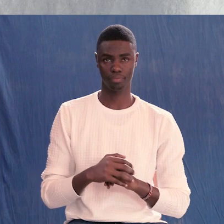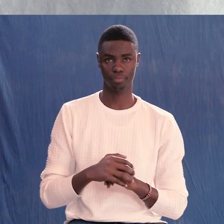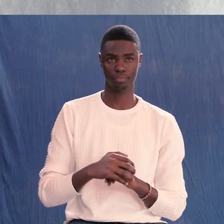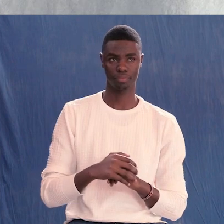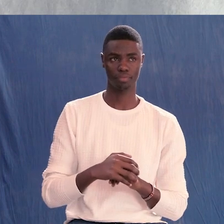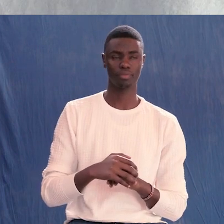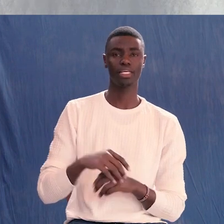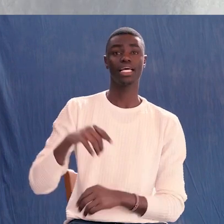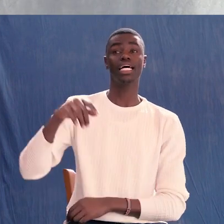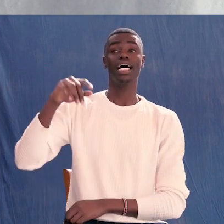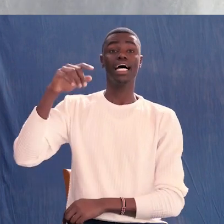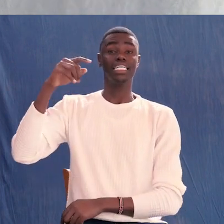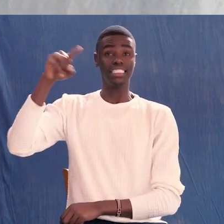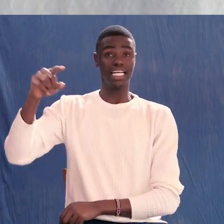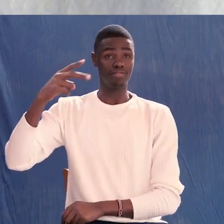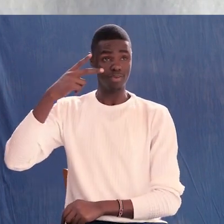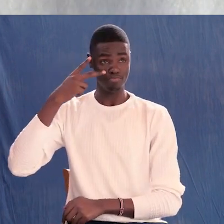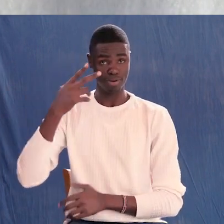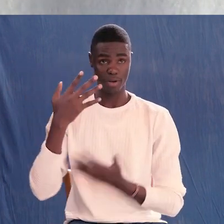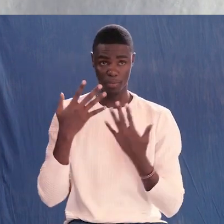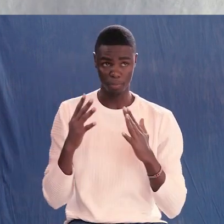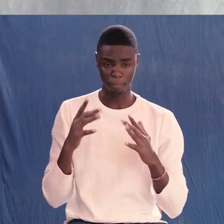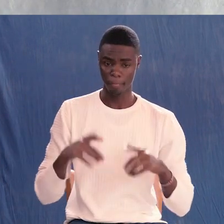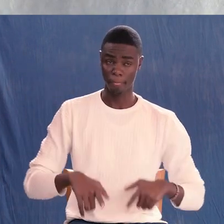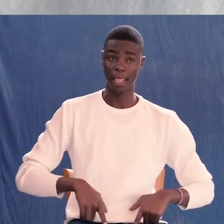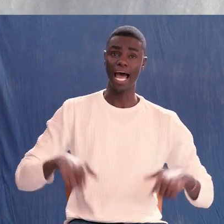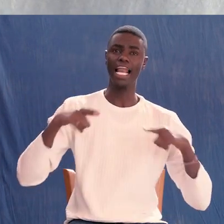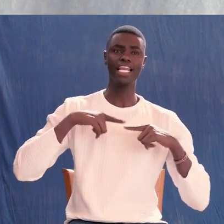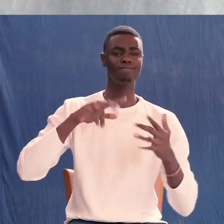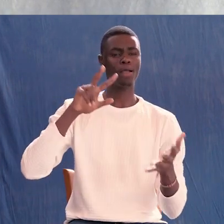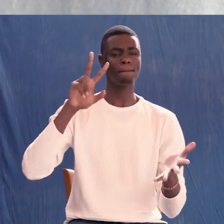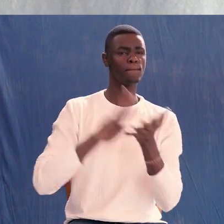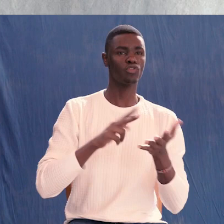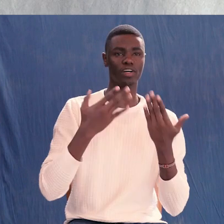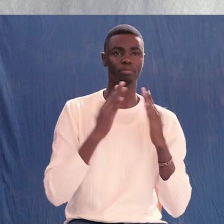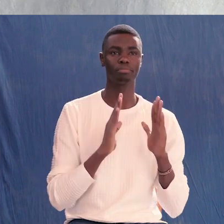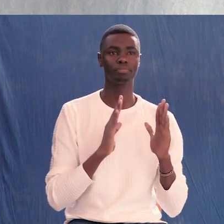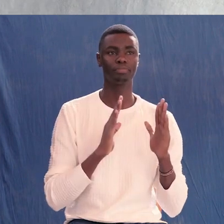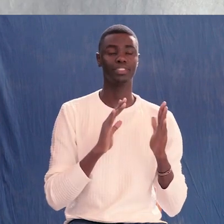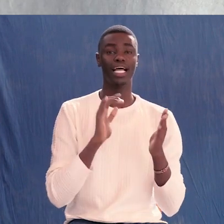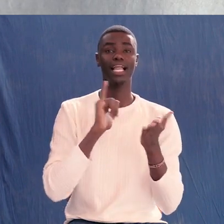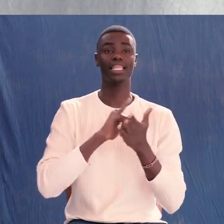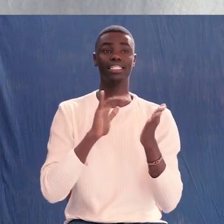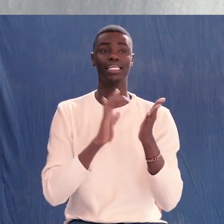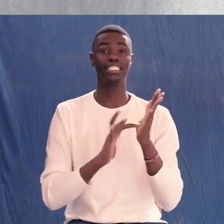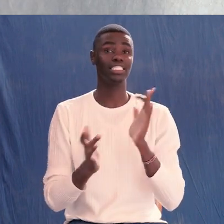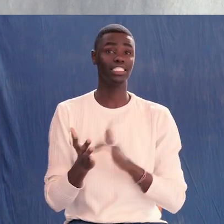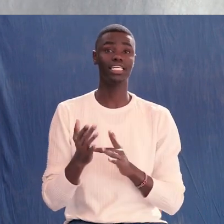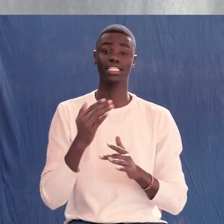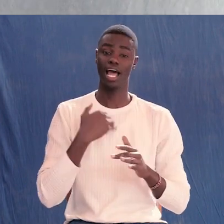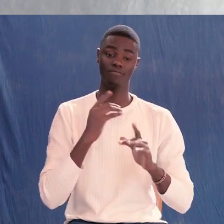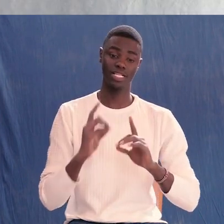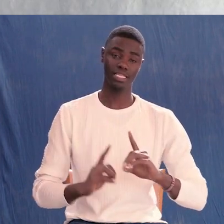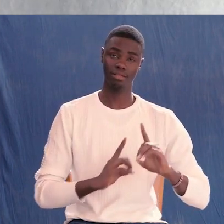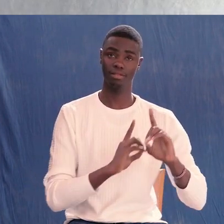He envisions this living proof that Jesus has disciples.